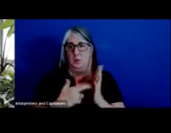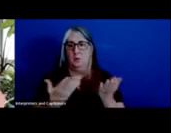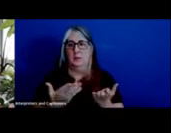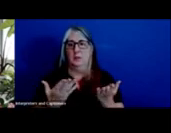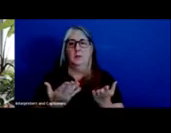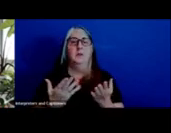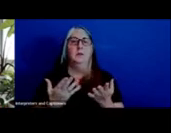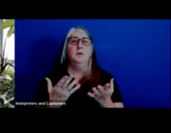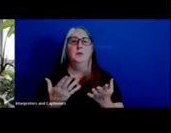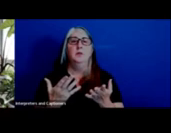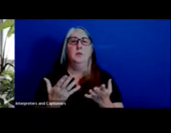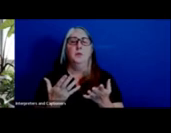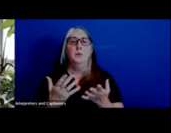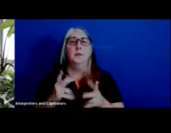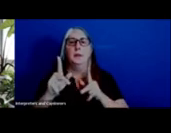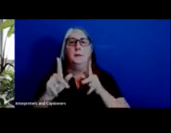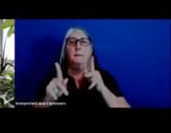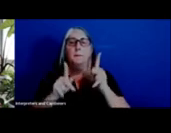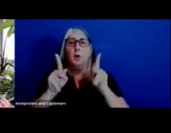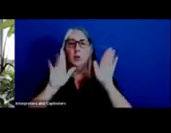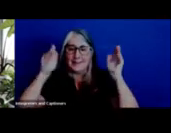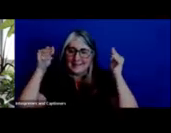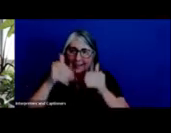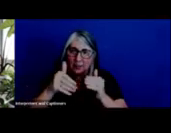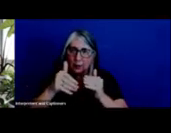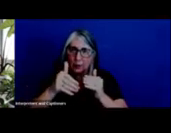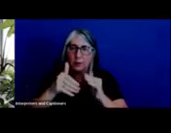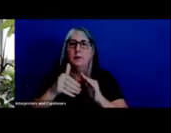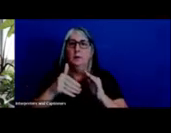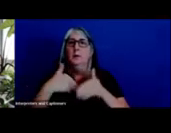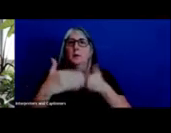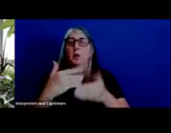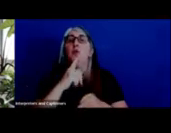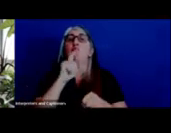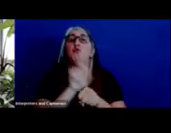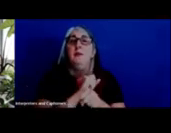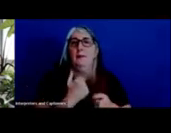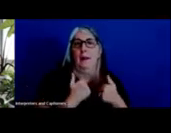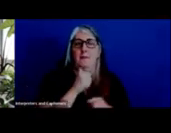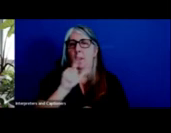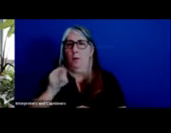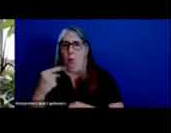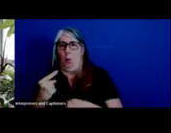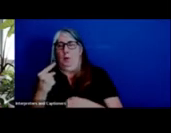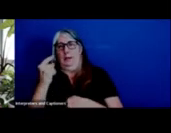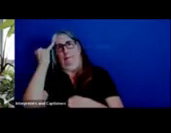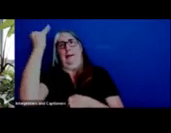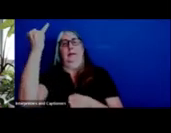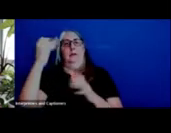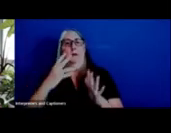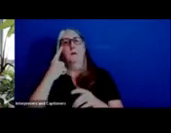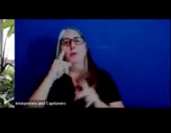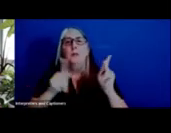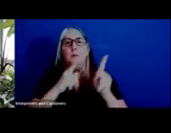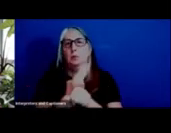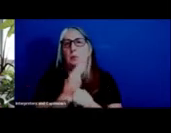make person-centered principles not just an aspiration, but a reality in the lives of people who use services.